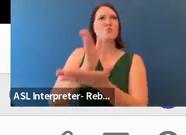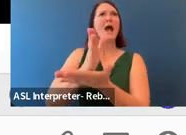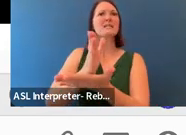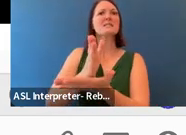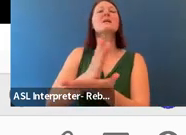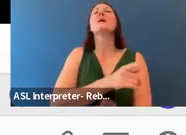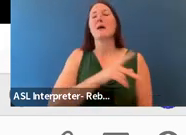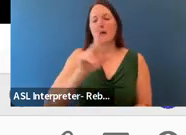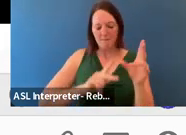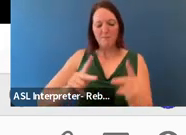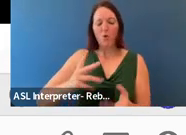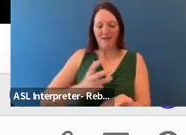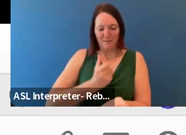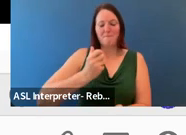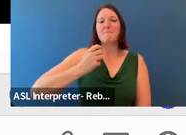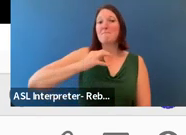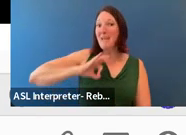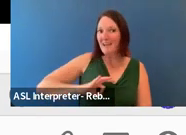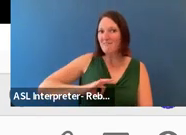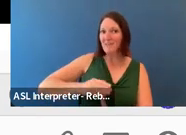benefited from those who